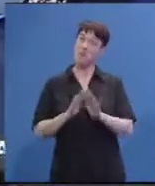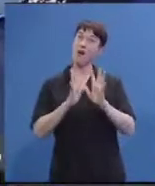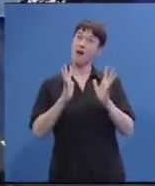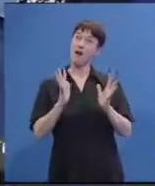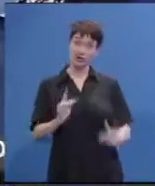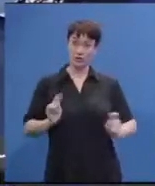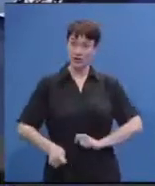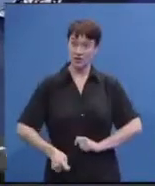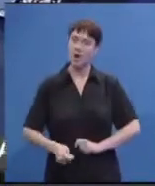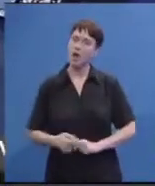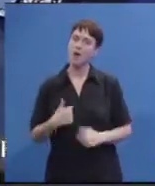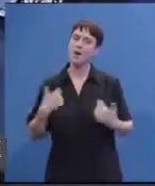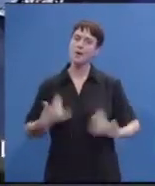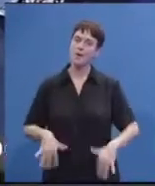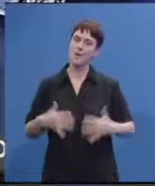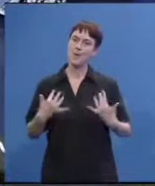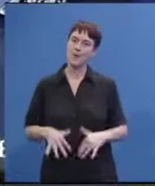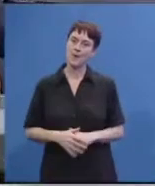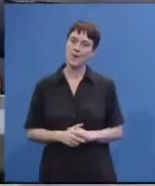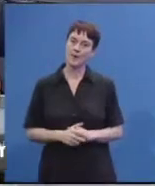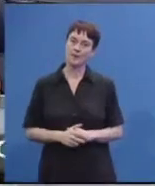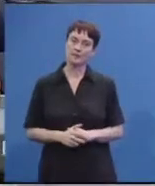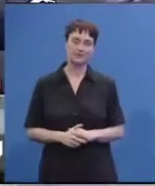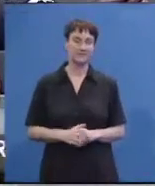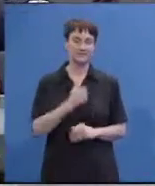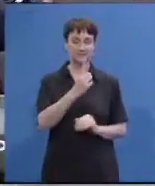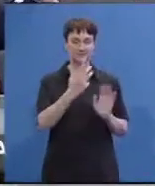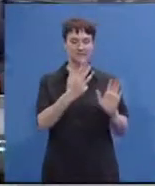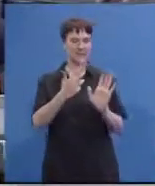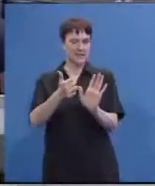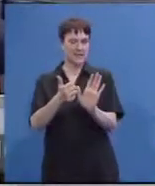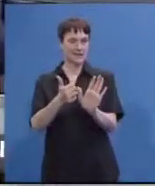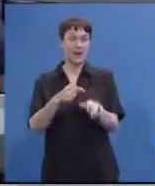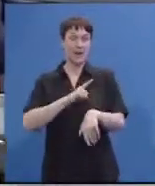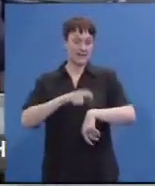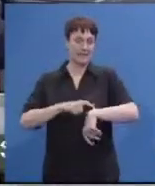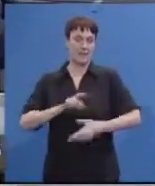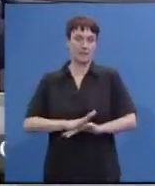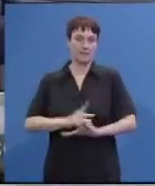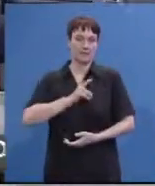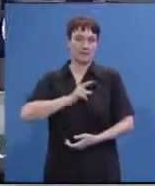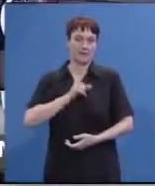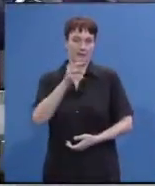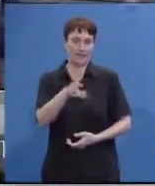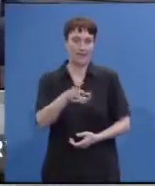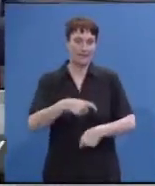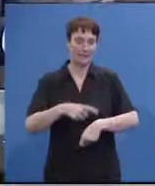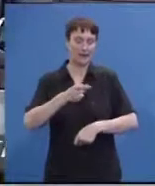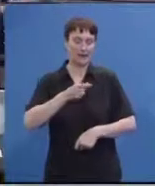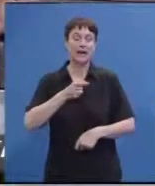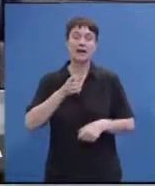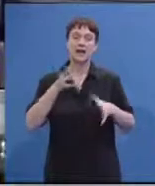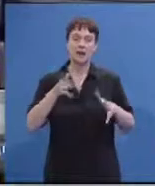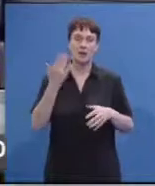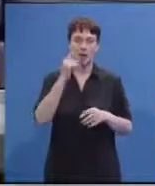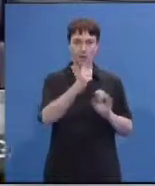and qualities. It's absolutely amazing. I want to go back to 96 very quickly. We're running out of time with you, Ru, but back to 96,